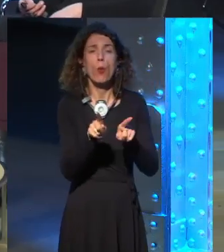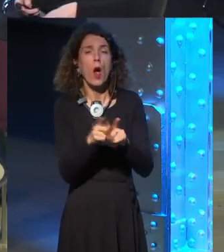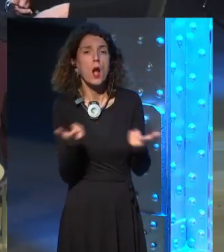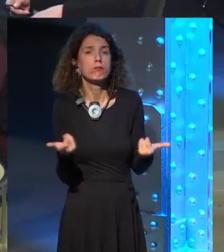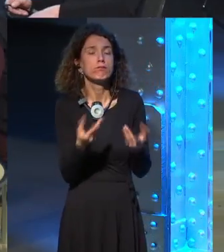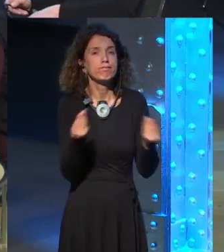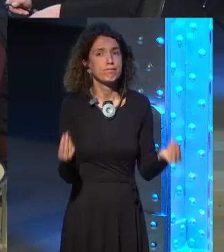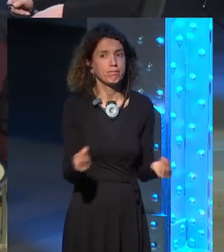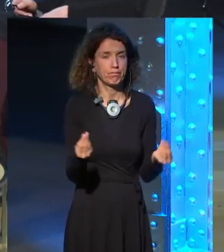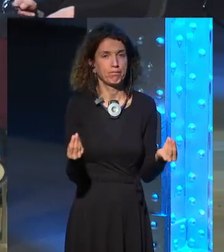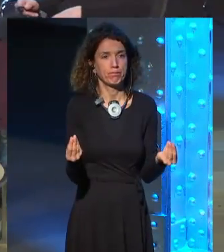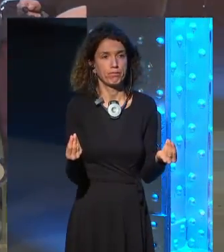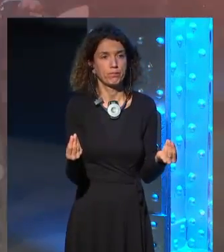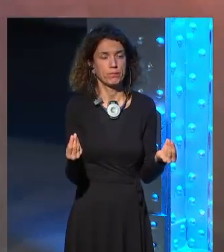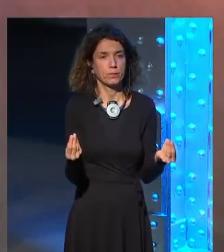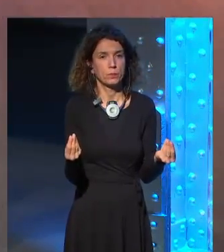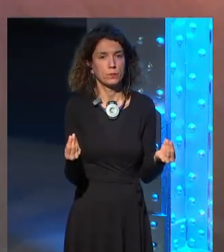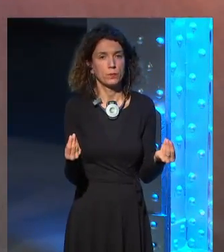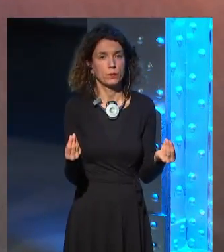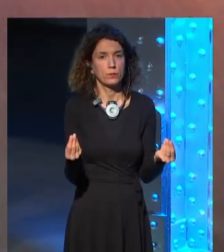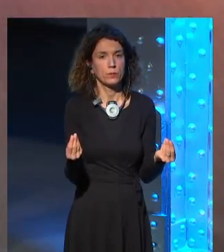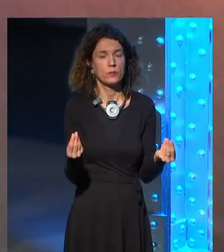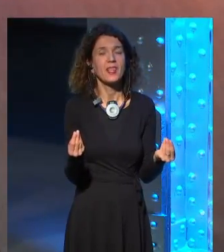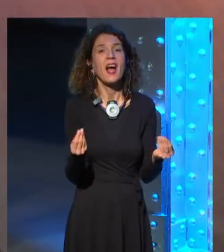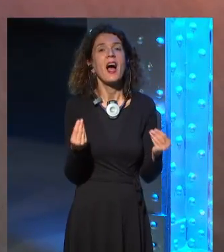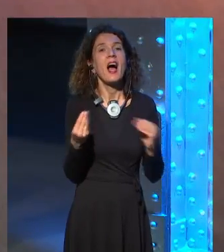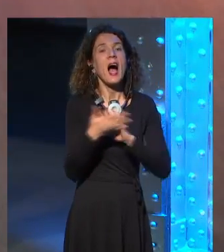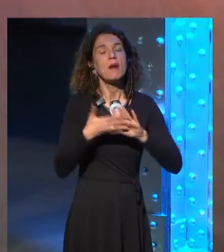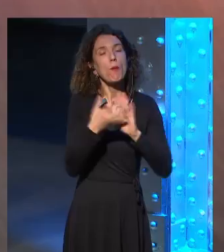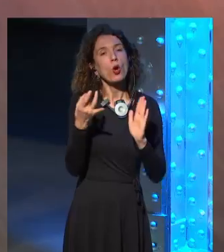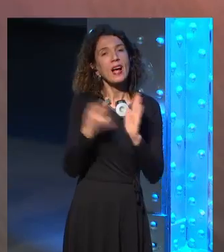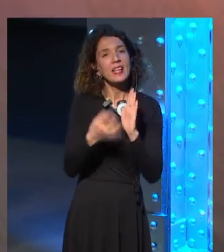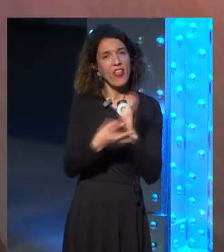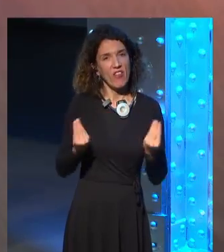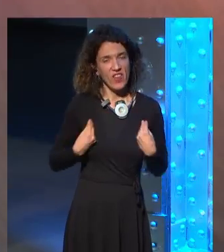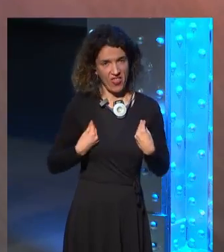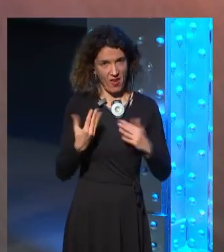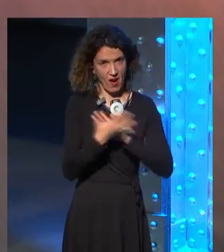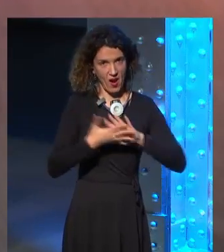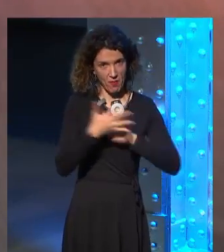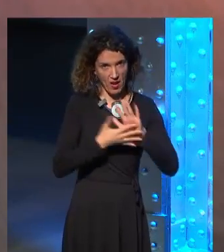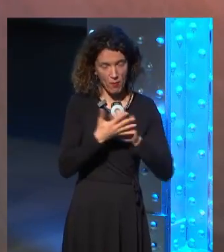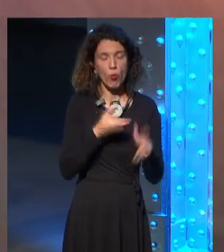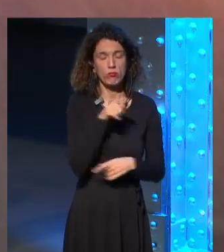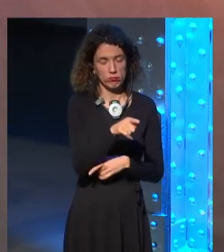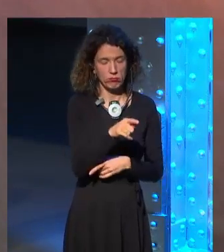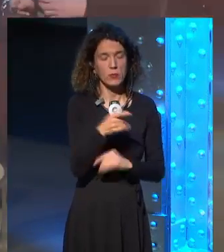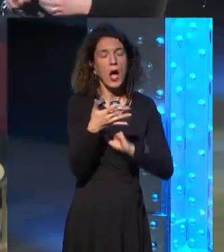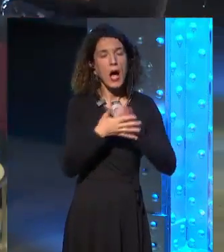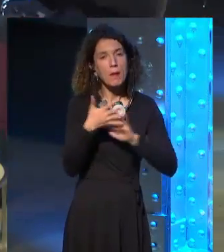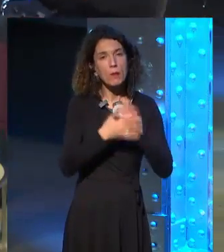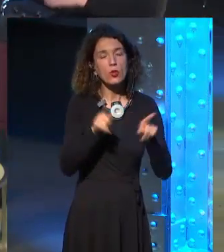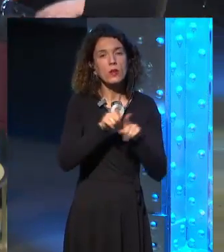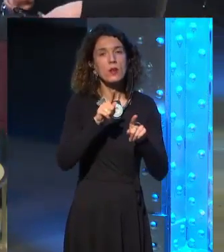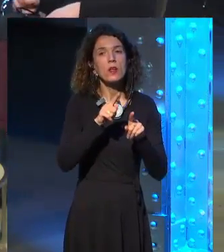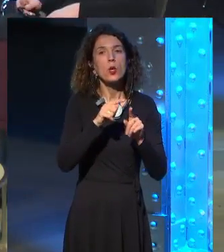We're talking now about quality of life. And to a certain extent, we're talking about happiness and living standards in a way,